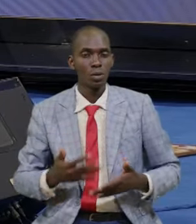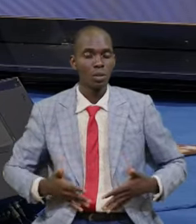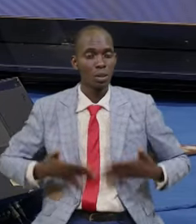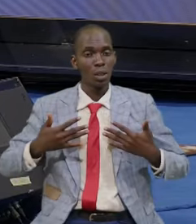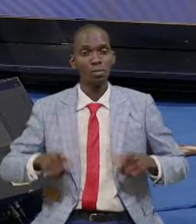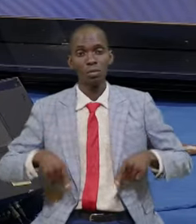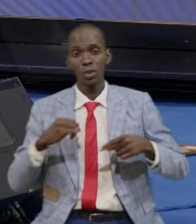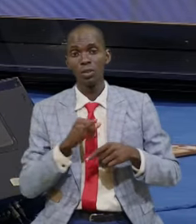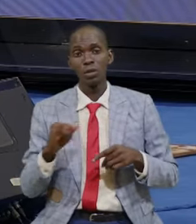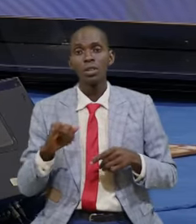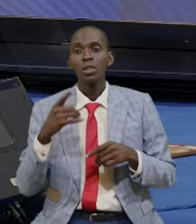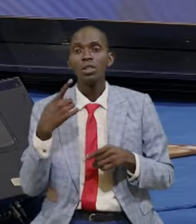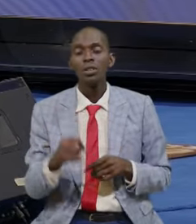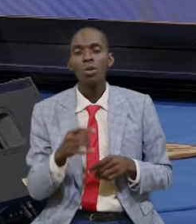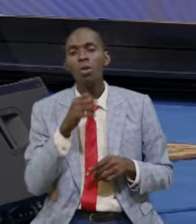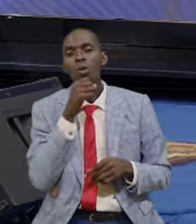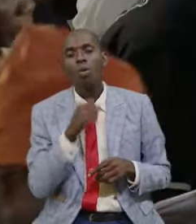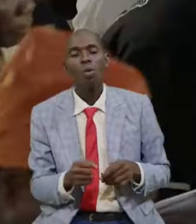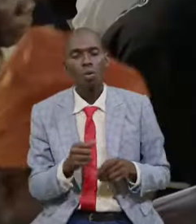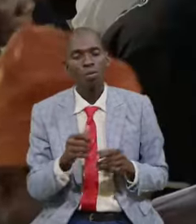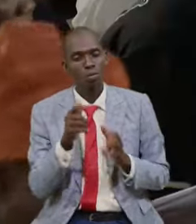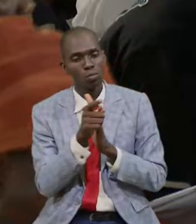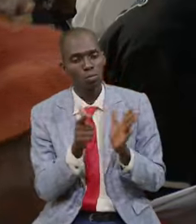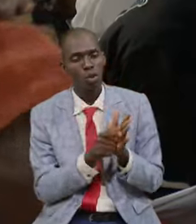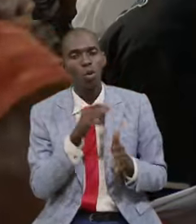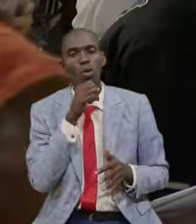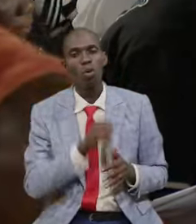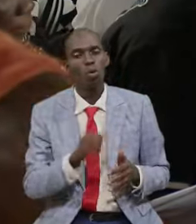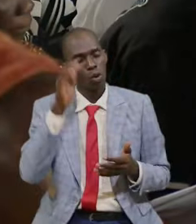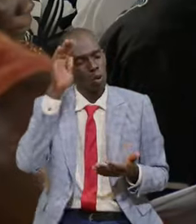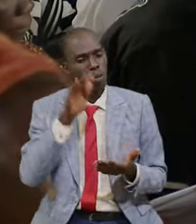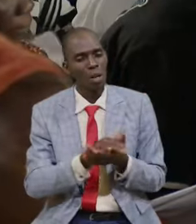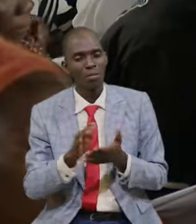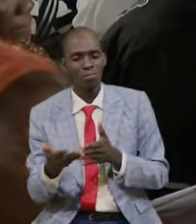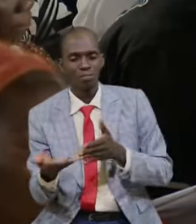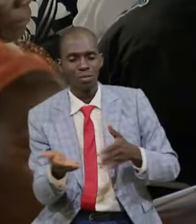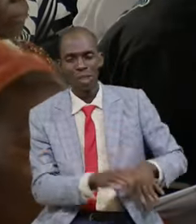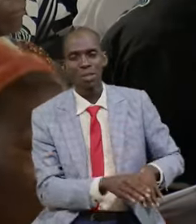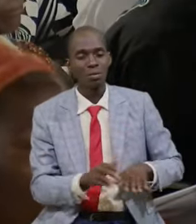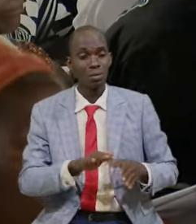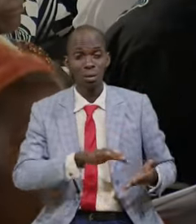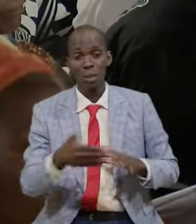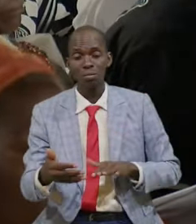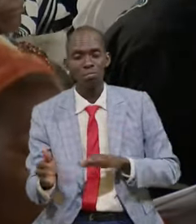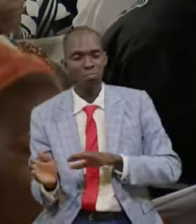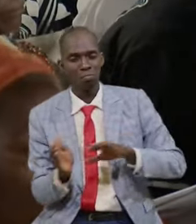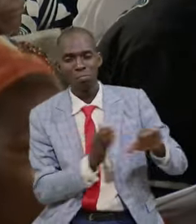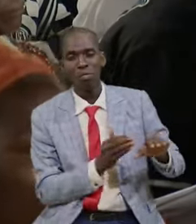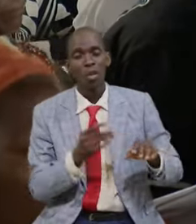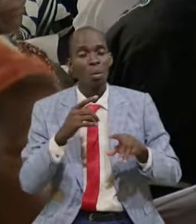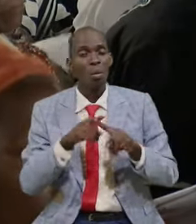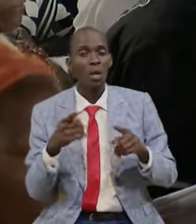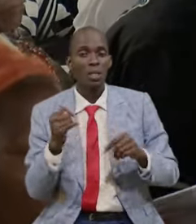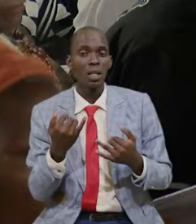old law, the old husband, dead. That one doesn't count anymore. But the Christ we're married to